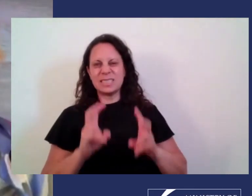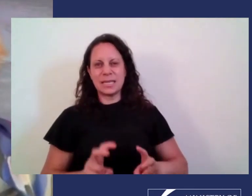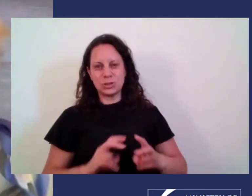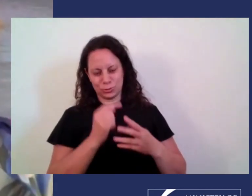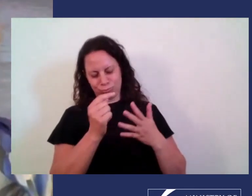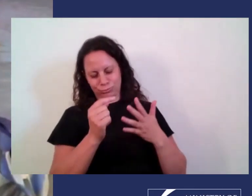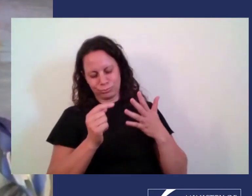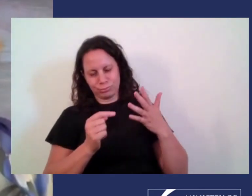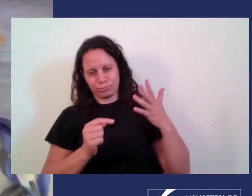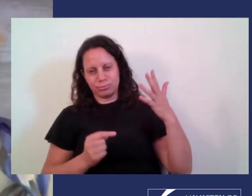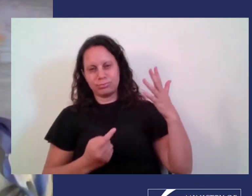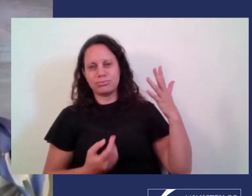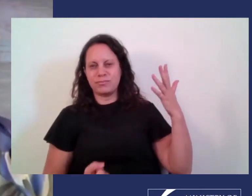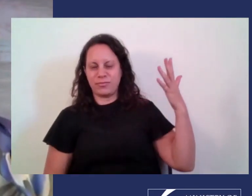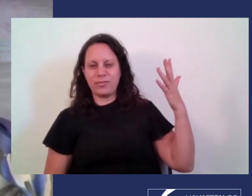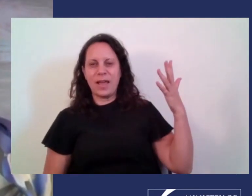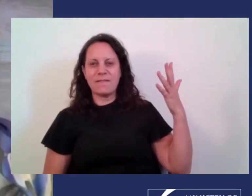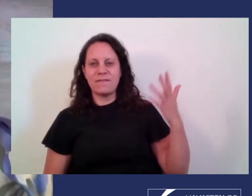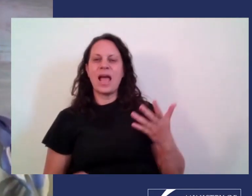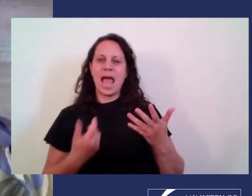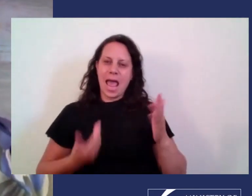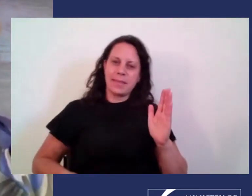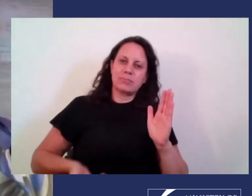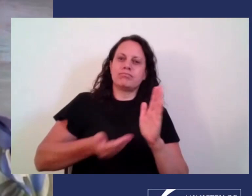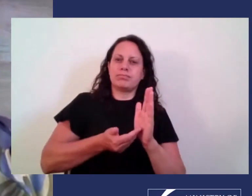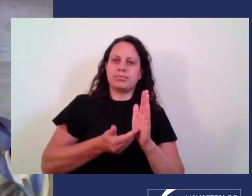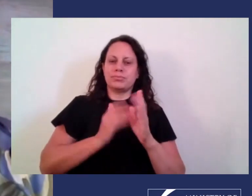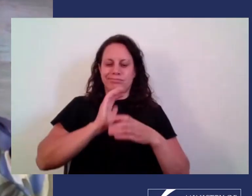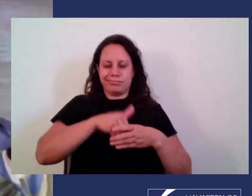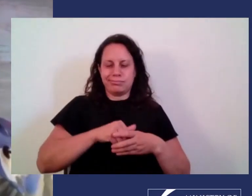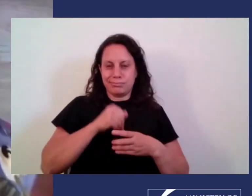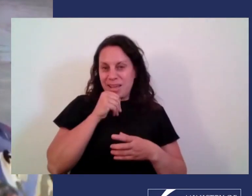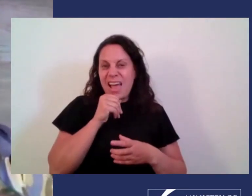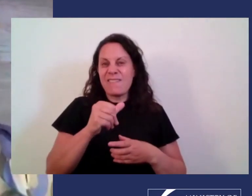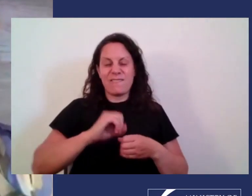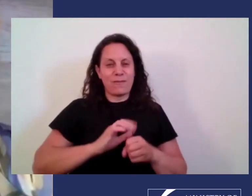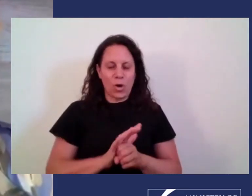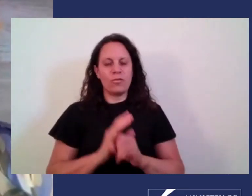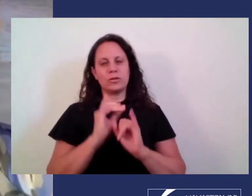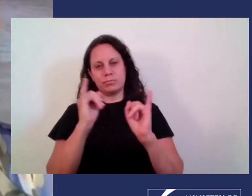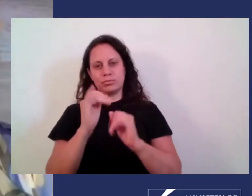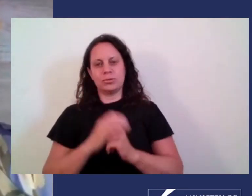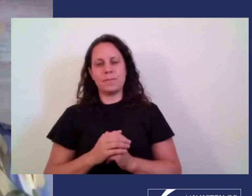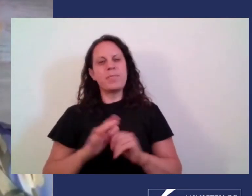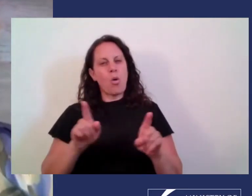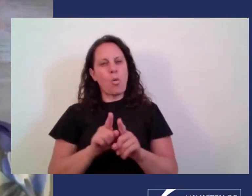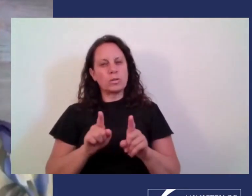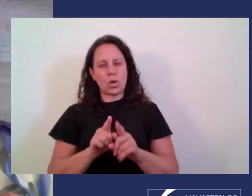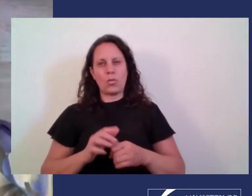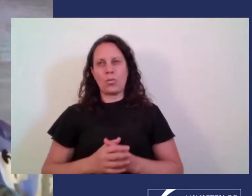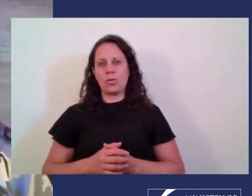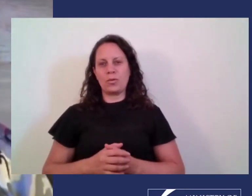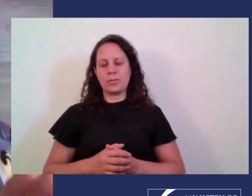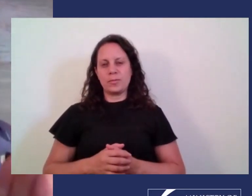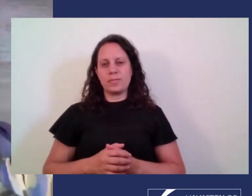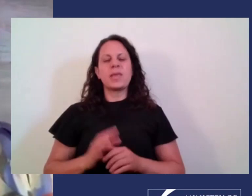risk of having a nasty illness if they do get COVID. And one other thing to be aware of, at the moment, the schedule says that the